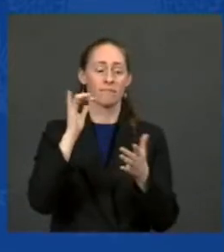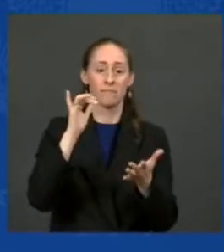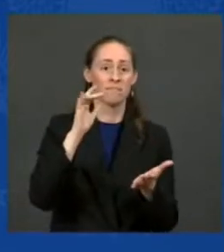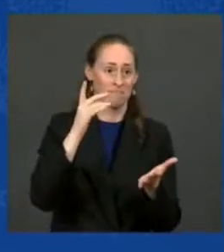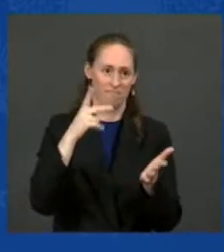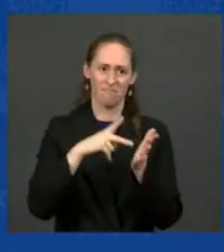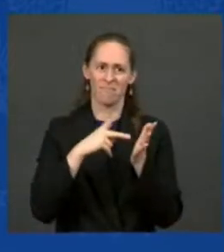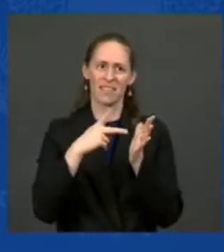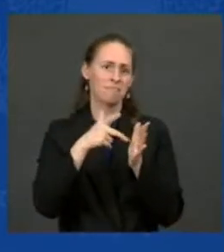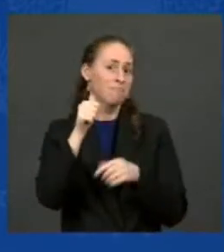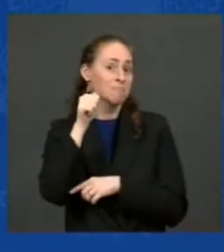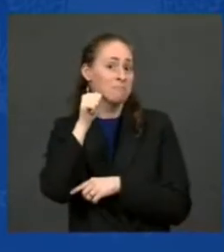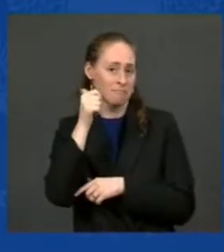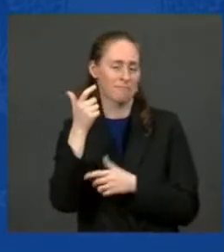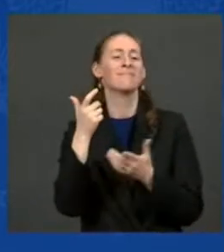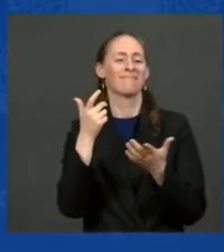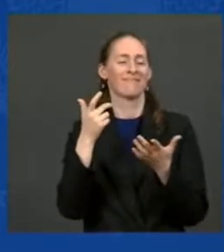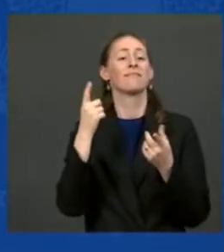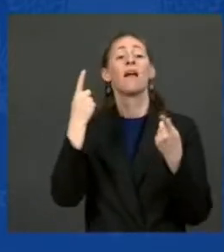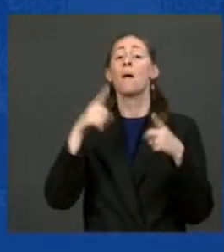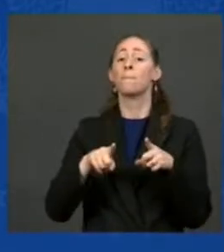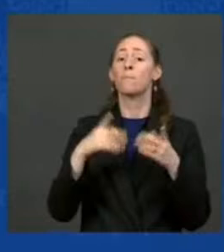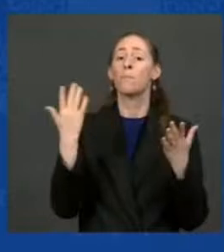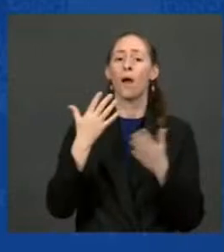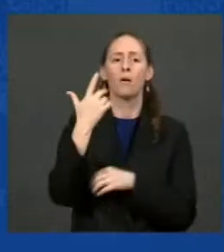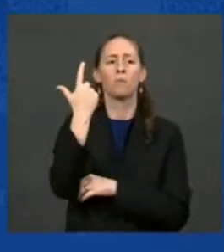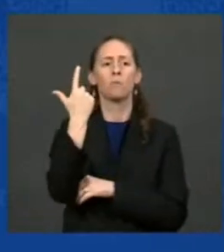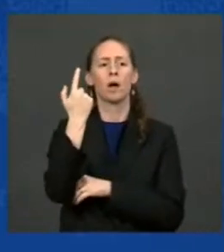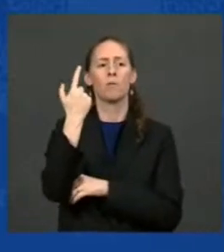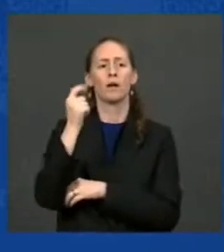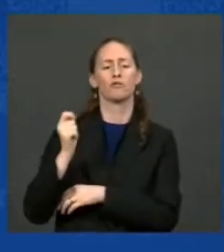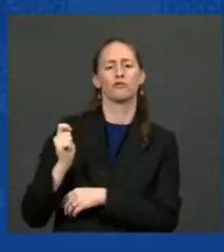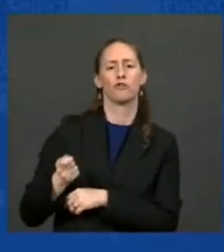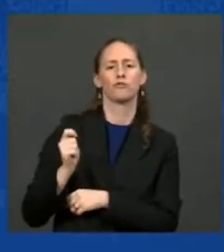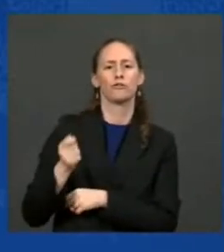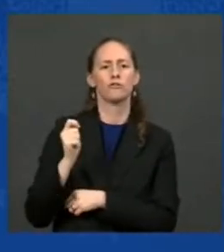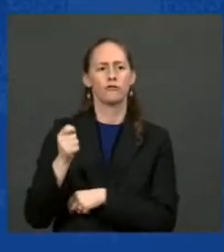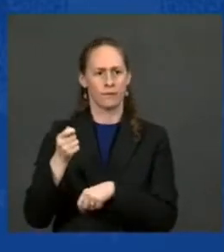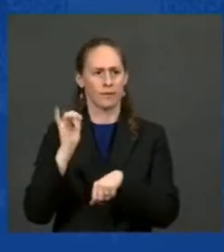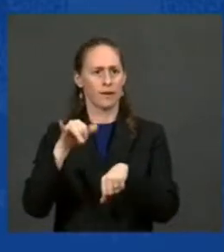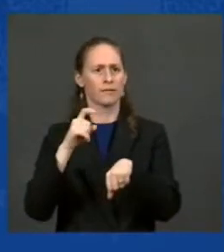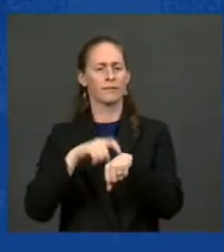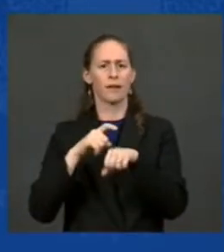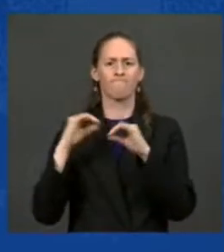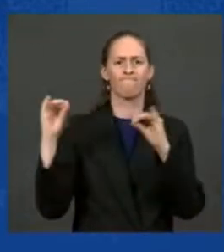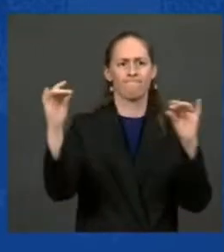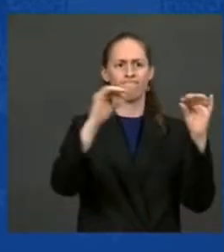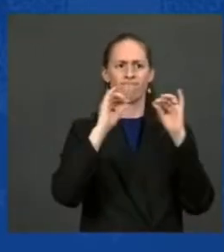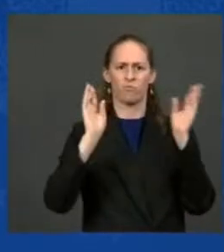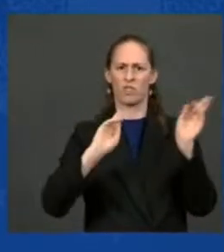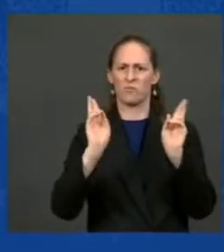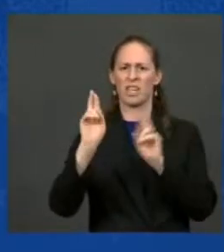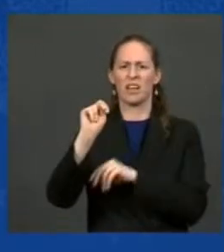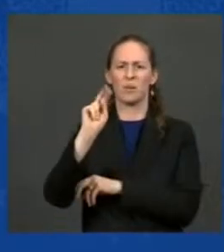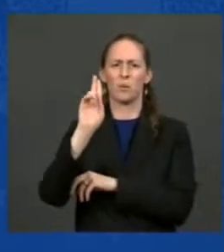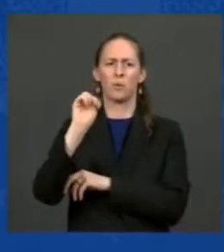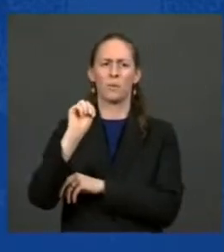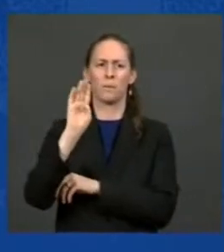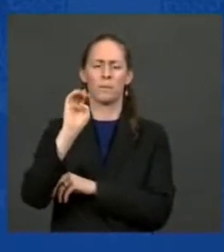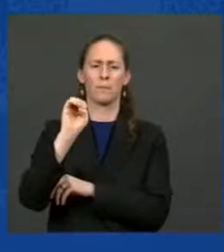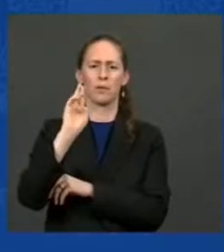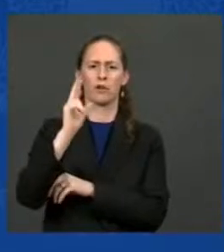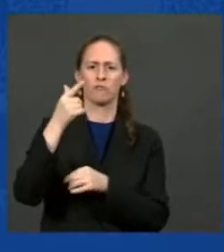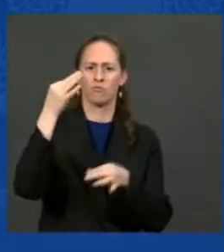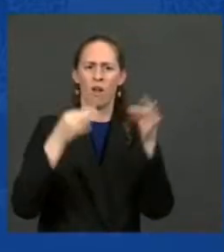21 defendants at the Nuremberg trial were waiting in their cells 75 years ago today, on the eve of receiving the sentences that the